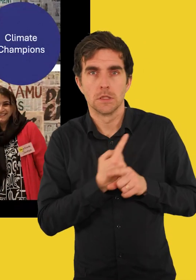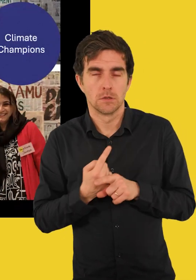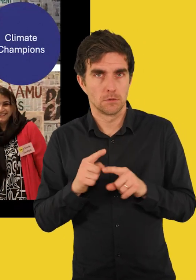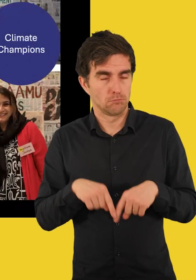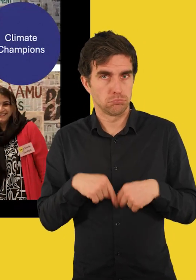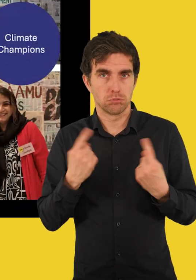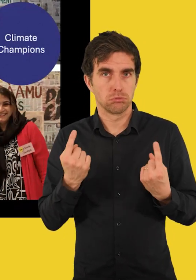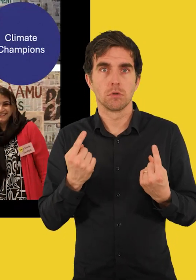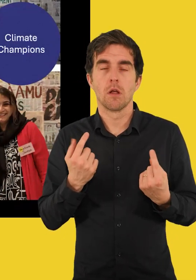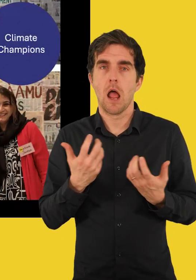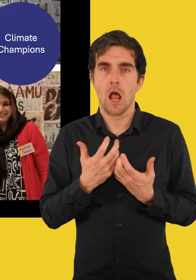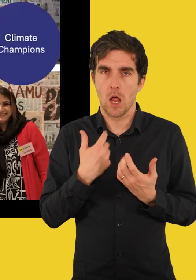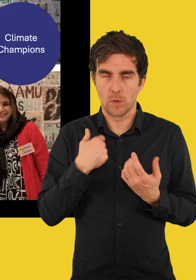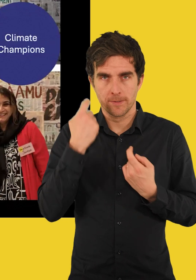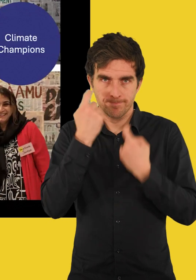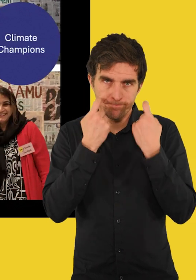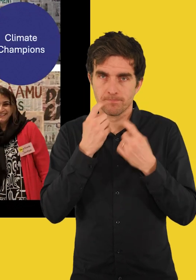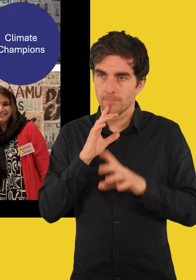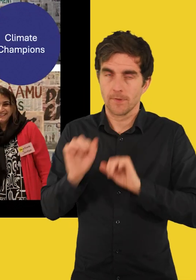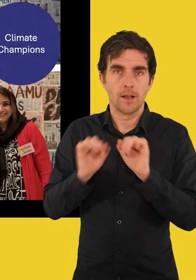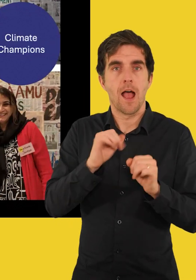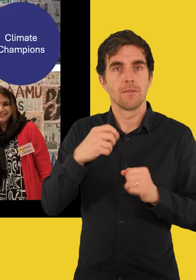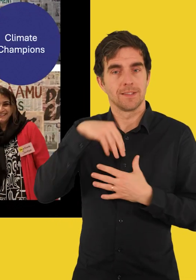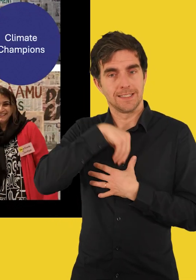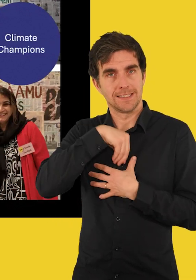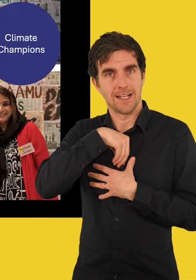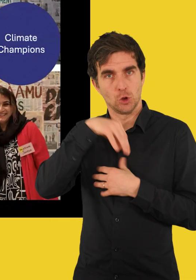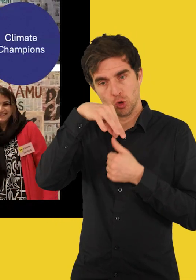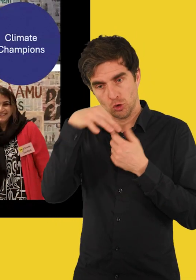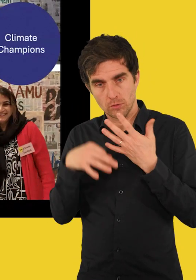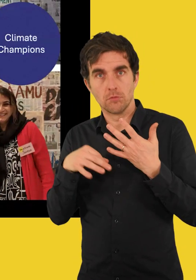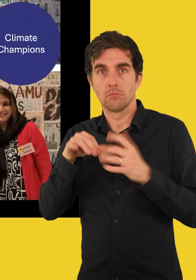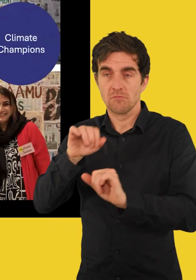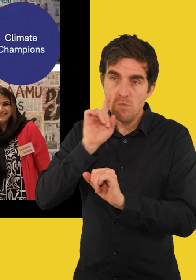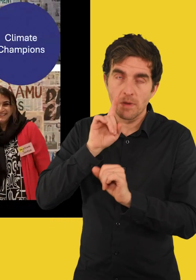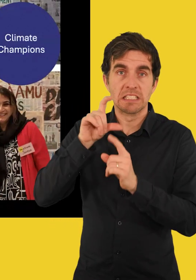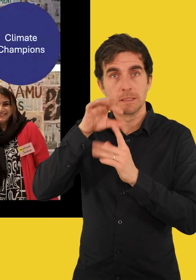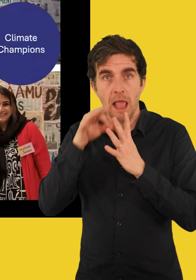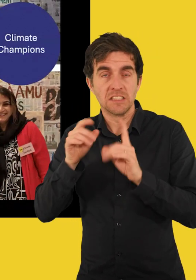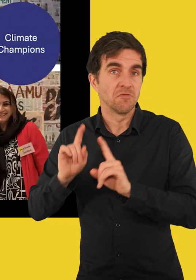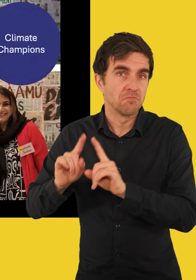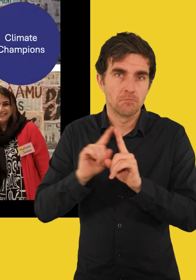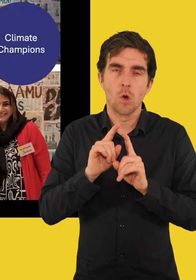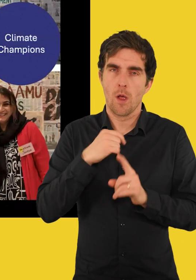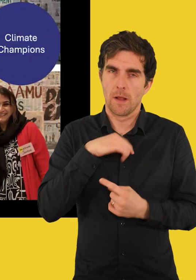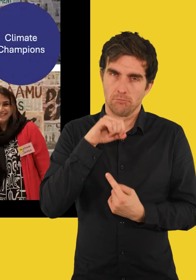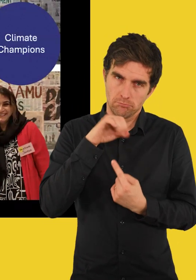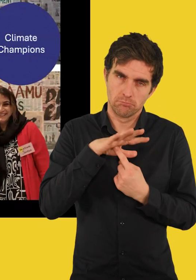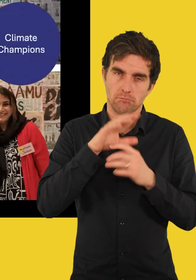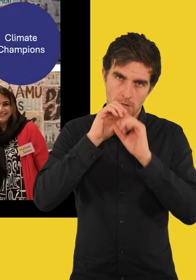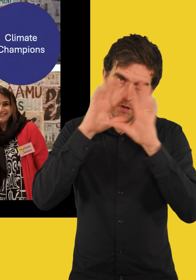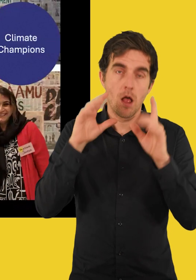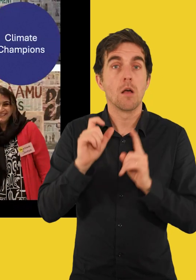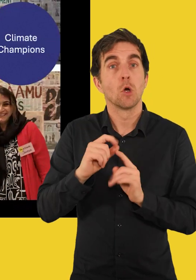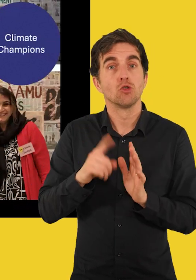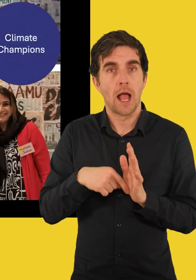are, and how can we consider intersectionality in relation to ecology. My core idea for this project